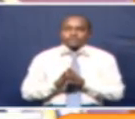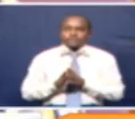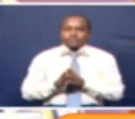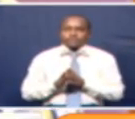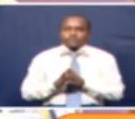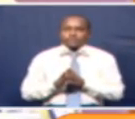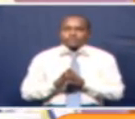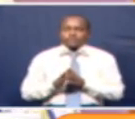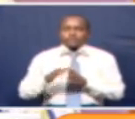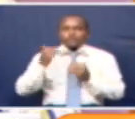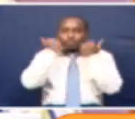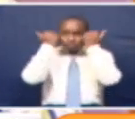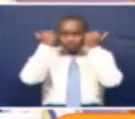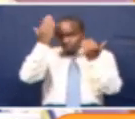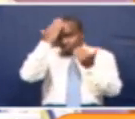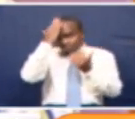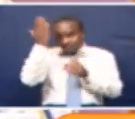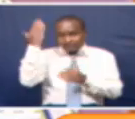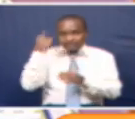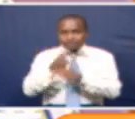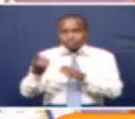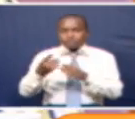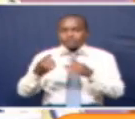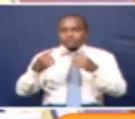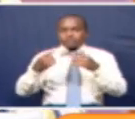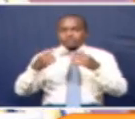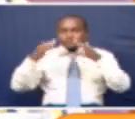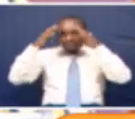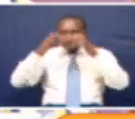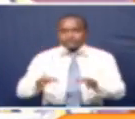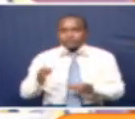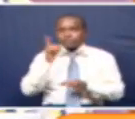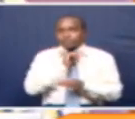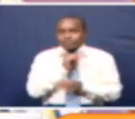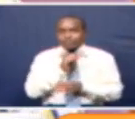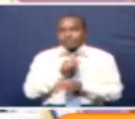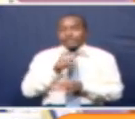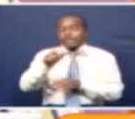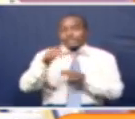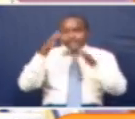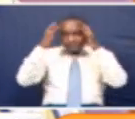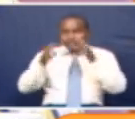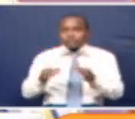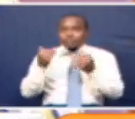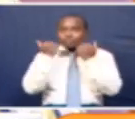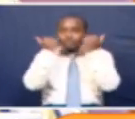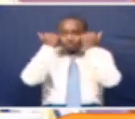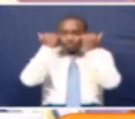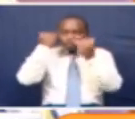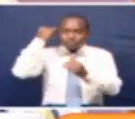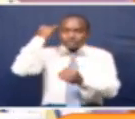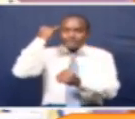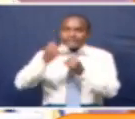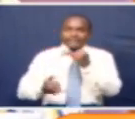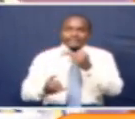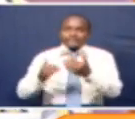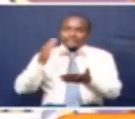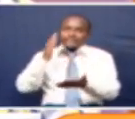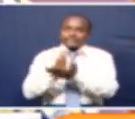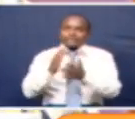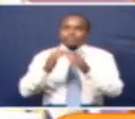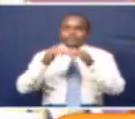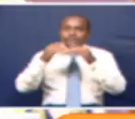Monday last week gave a verdict. That verdict of the court was the last legitimate